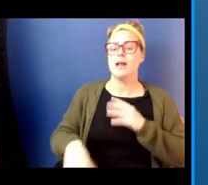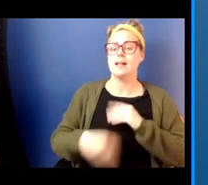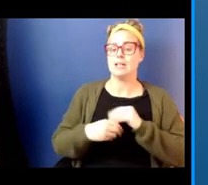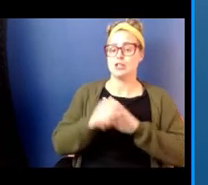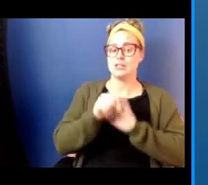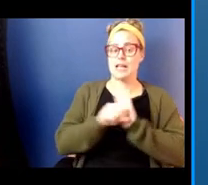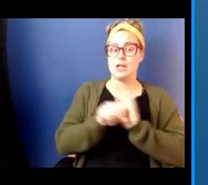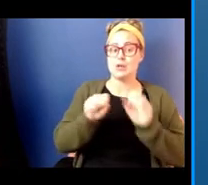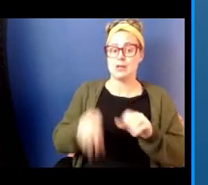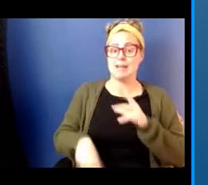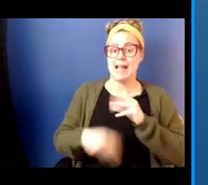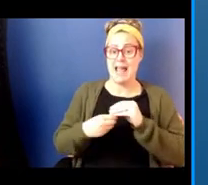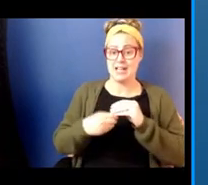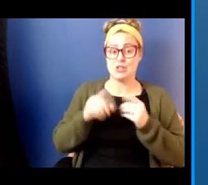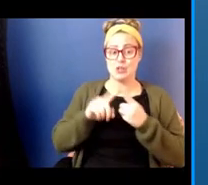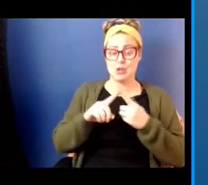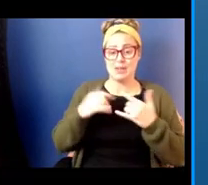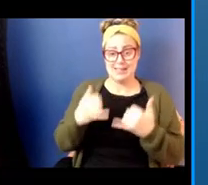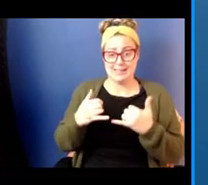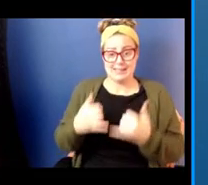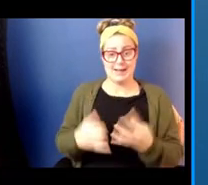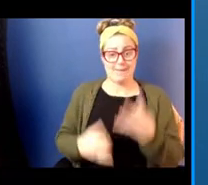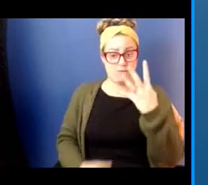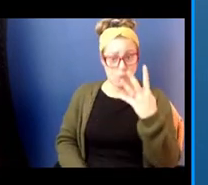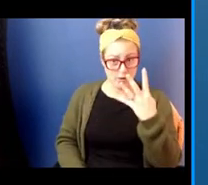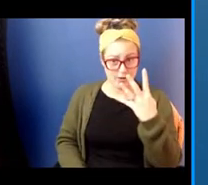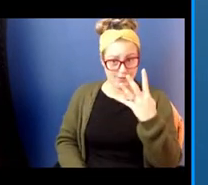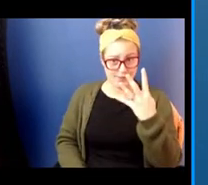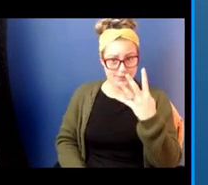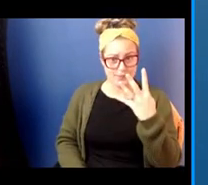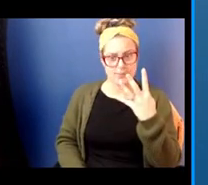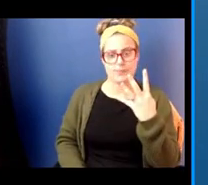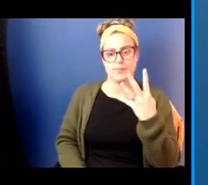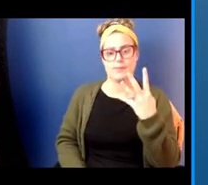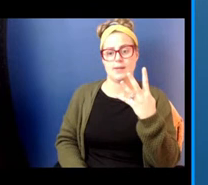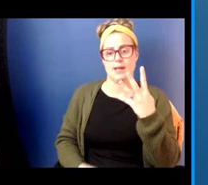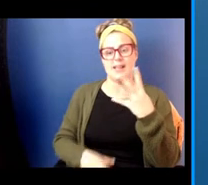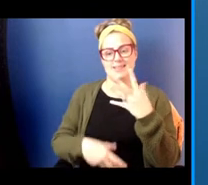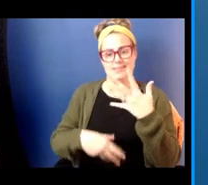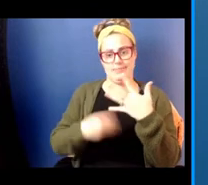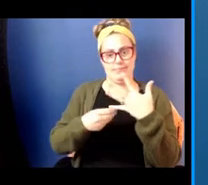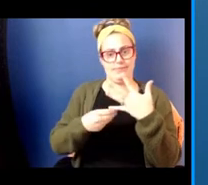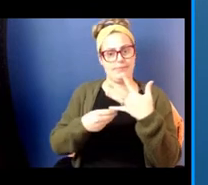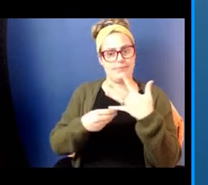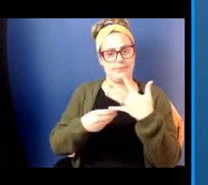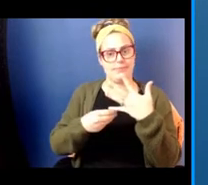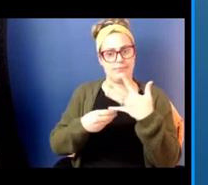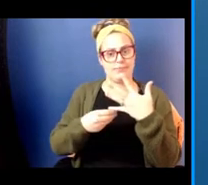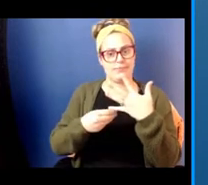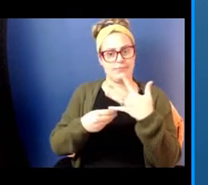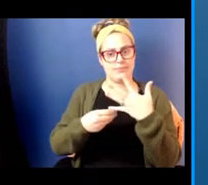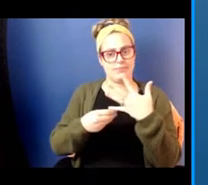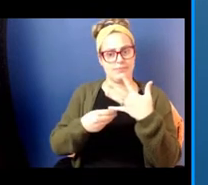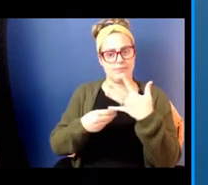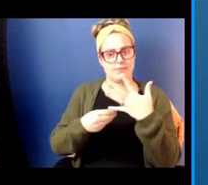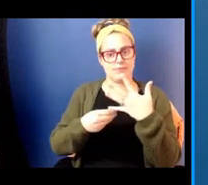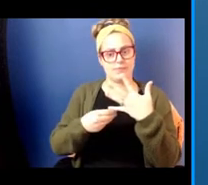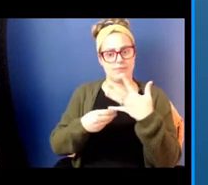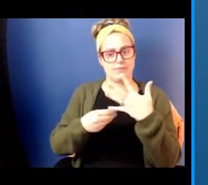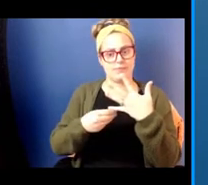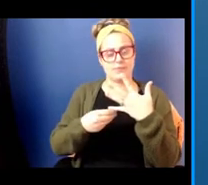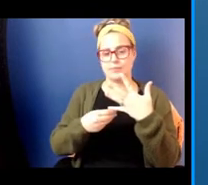four as in a date as an additional State could have been added to the addition existing form instead